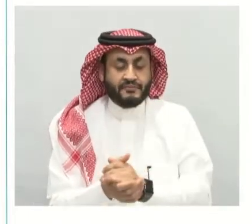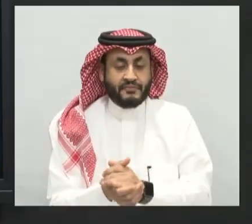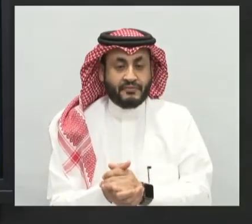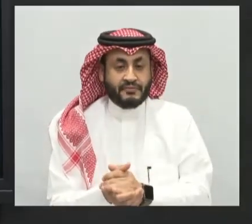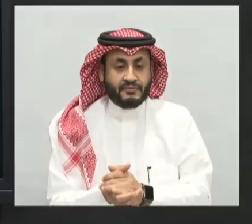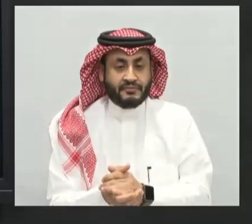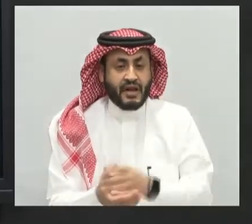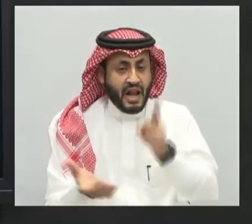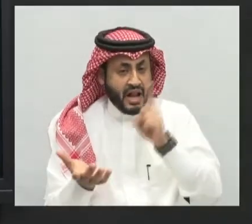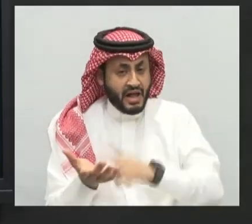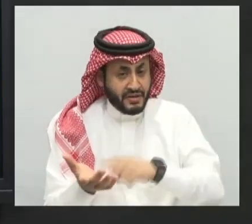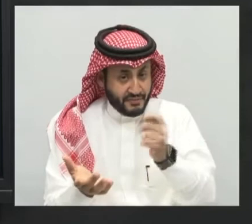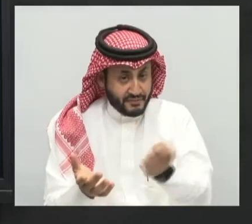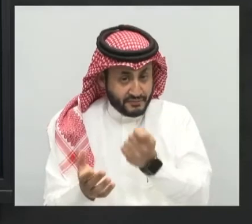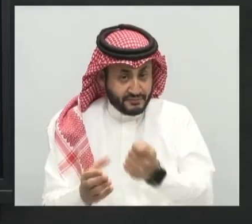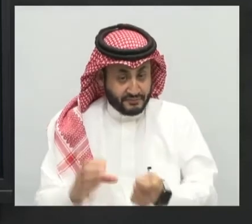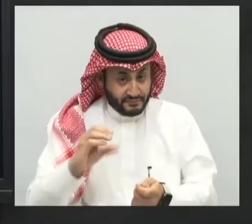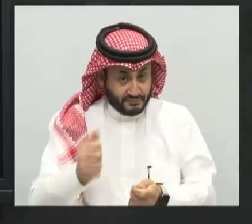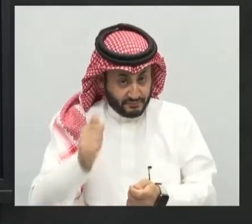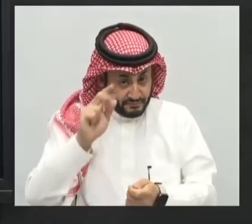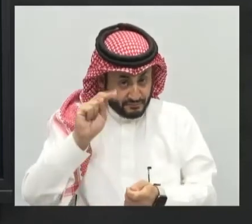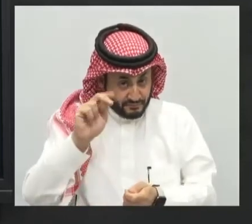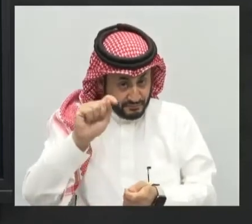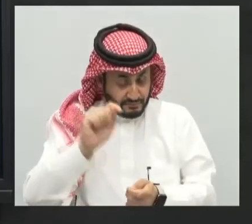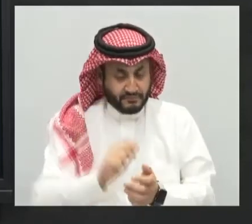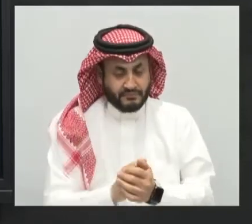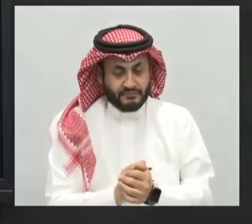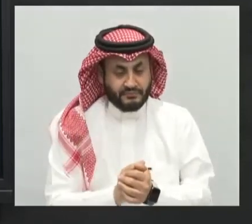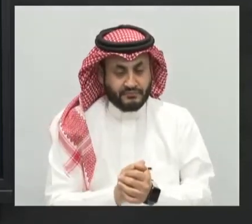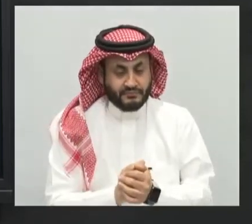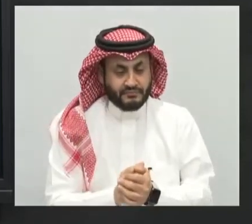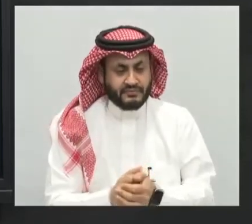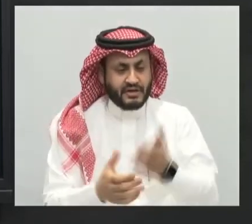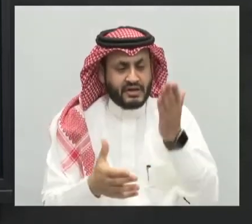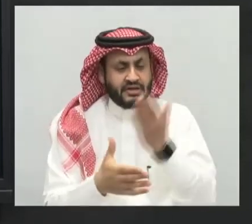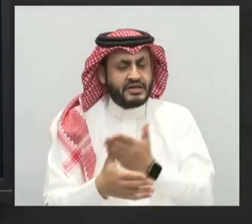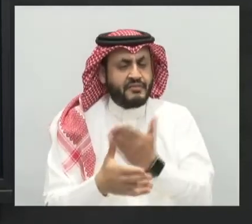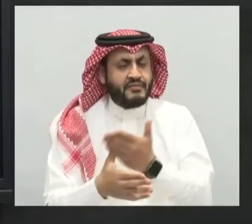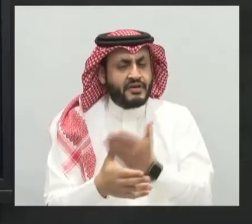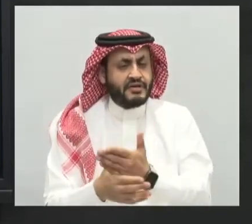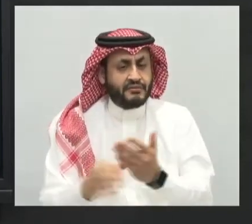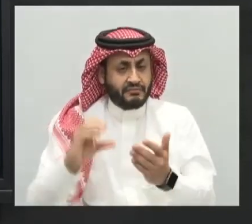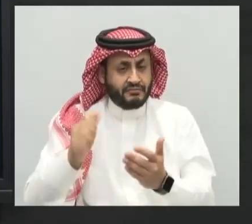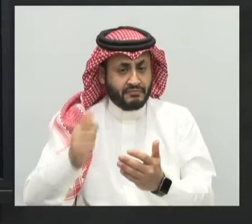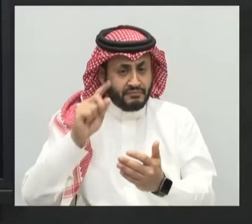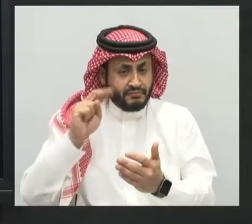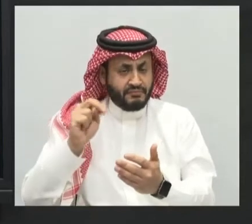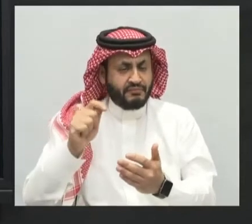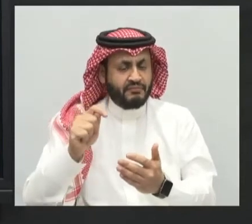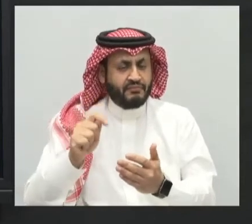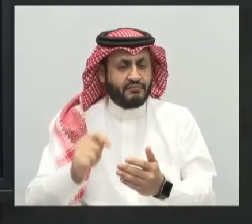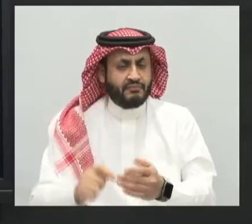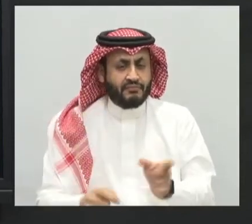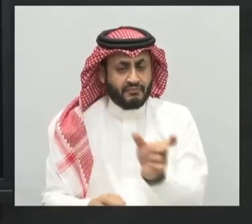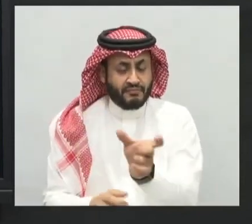write can't? Very well, we should write can't because here we have a completion. We don't have